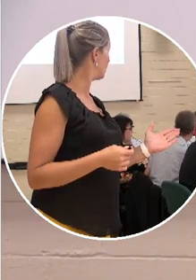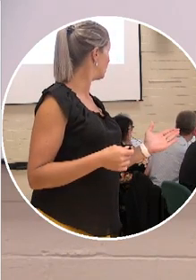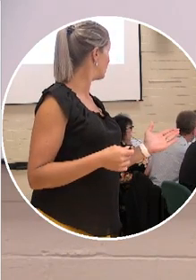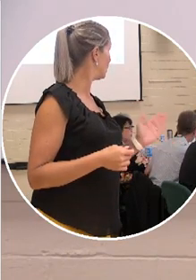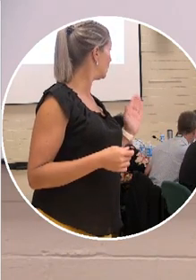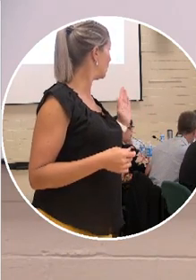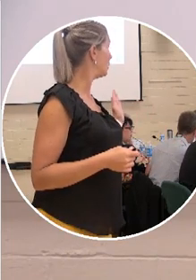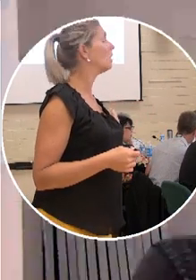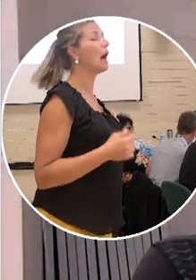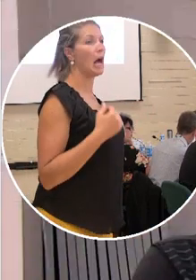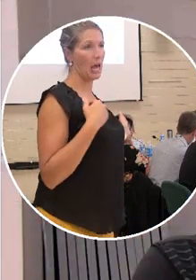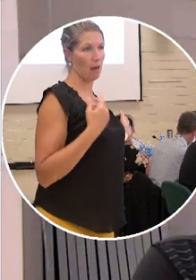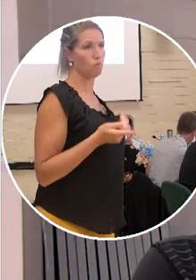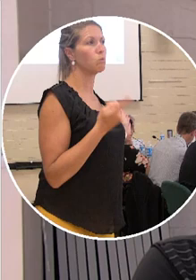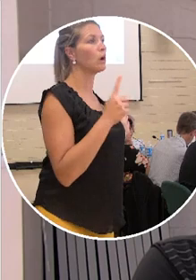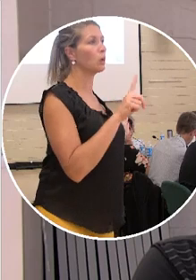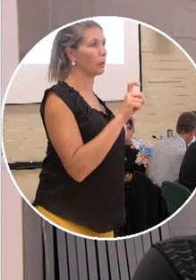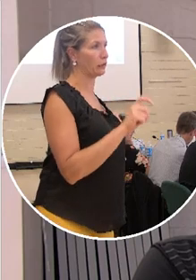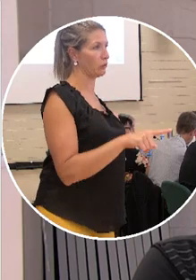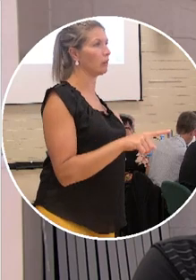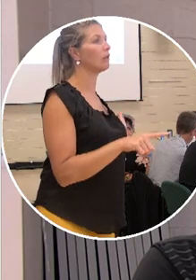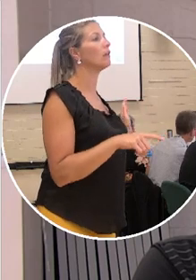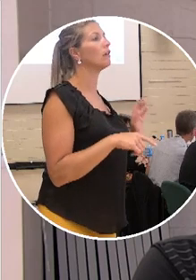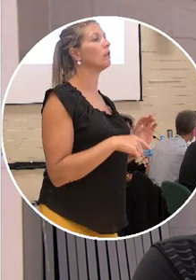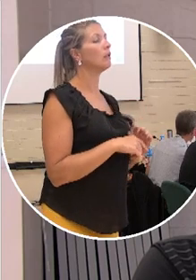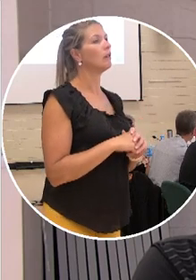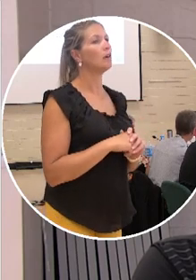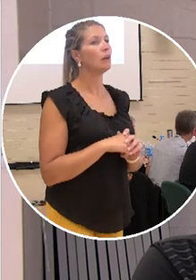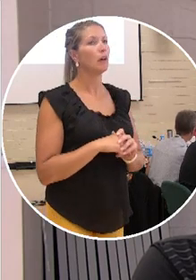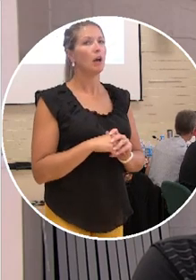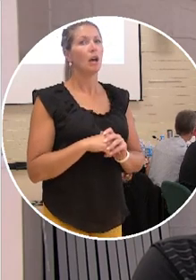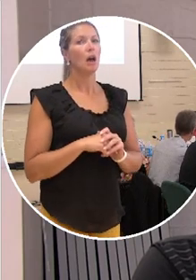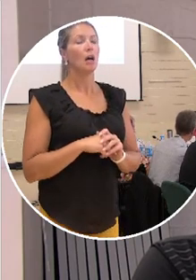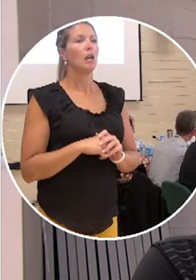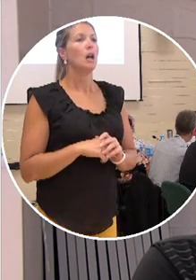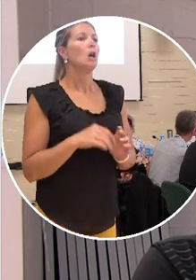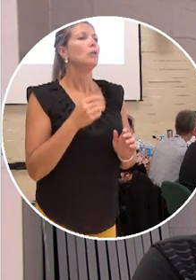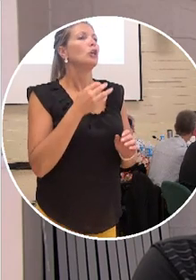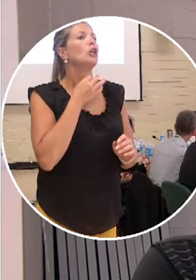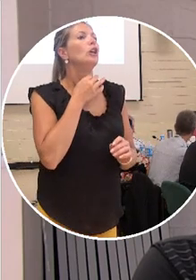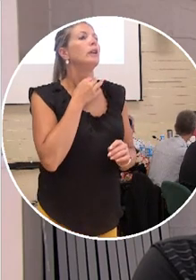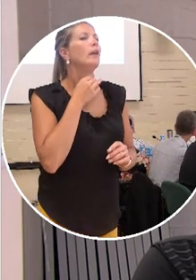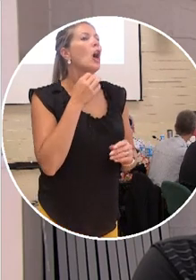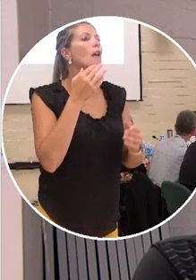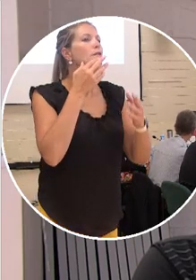Ray. I just have one question. Could a friendly amendment be made on that now?